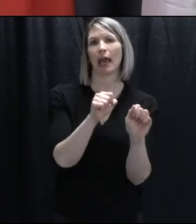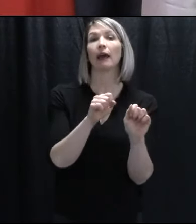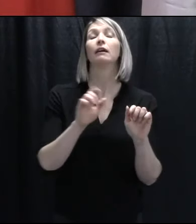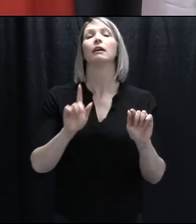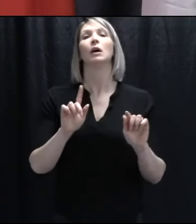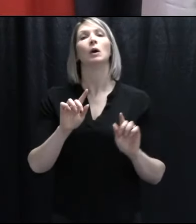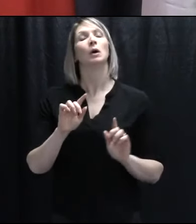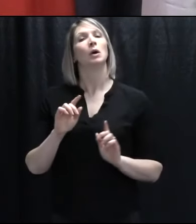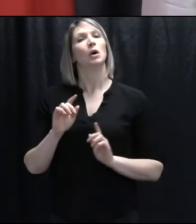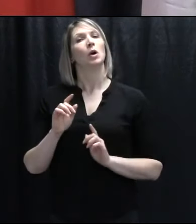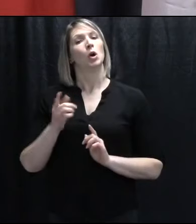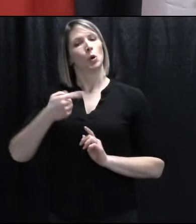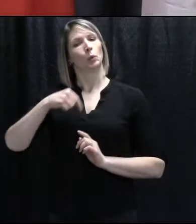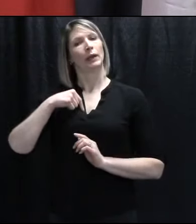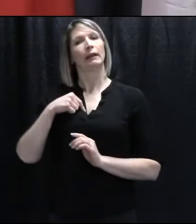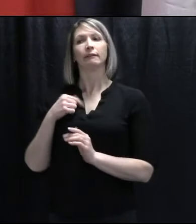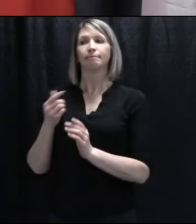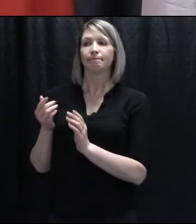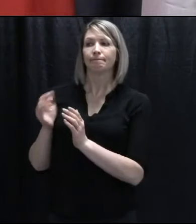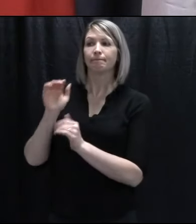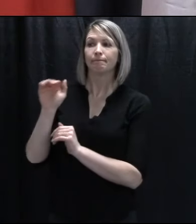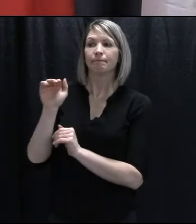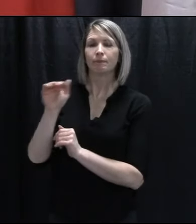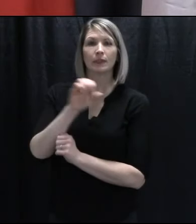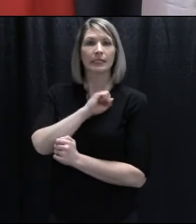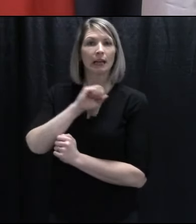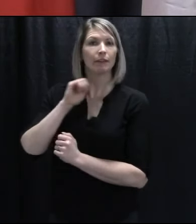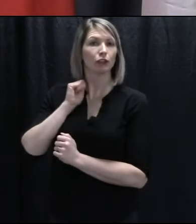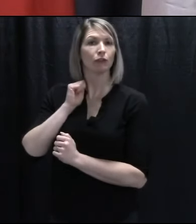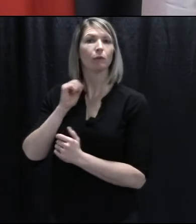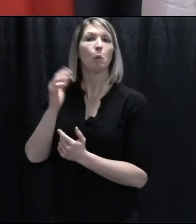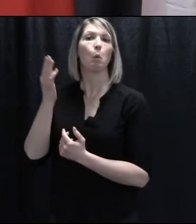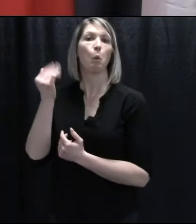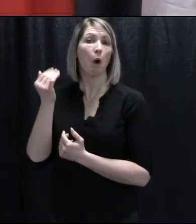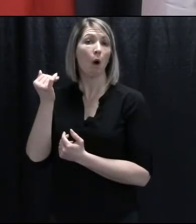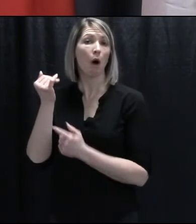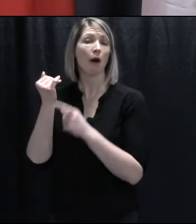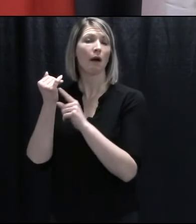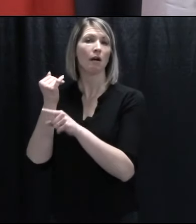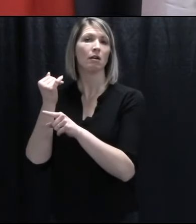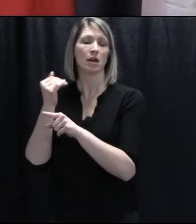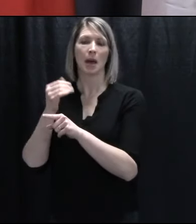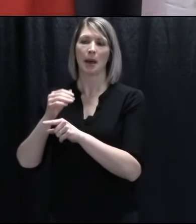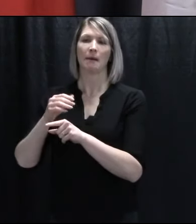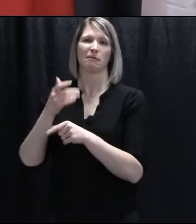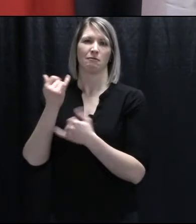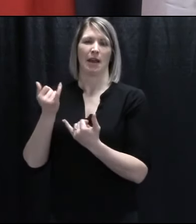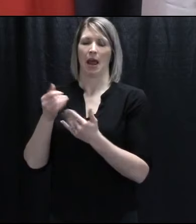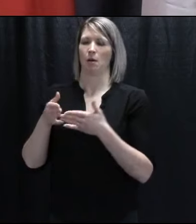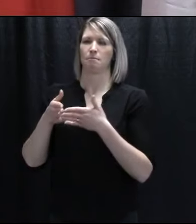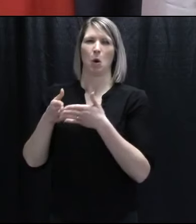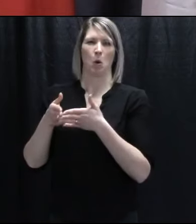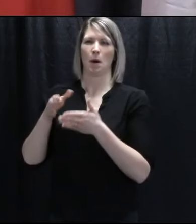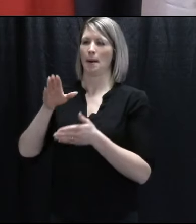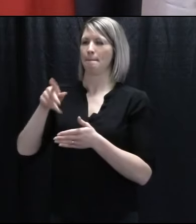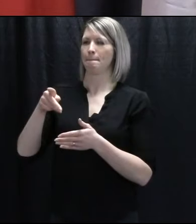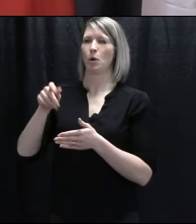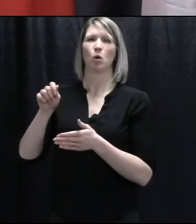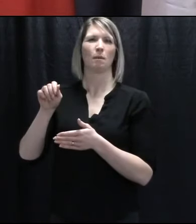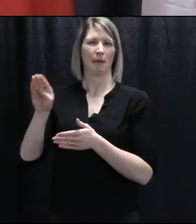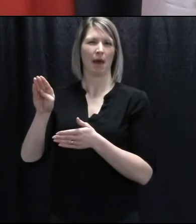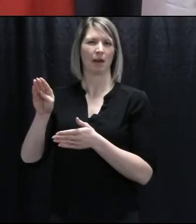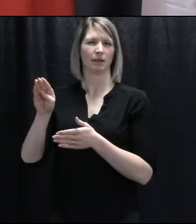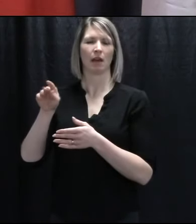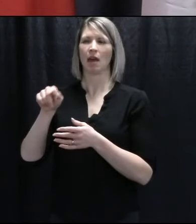reached out to them, and we could potentially, even though we're in Port aux Basques today, that service is ready to be expanded based on what would be